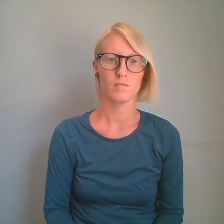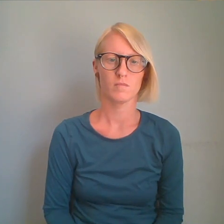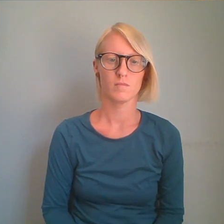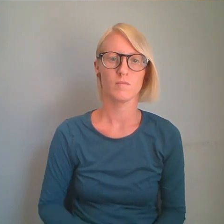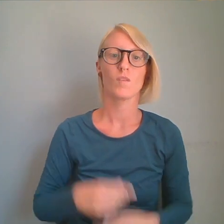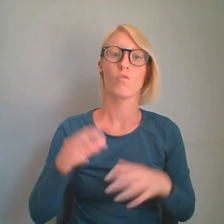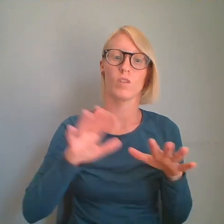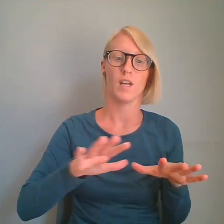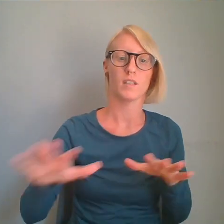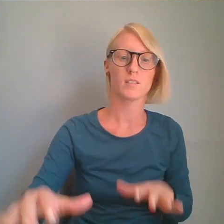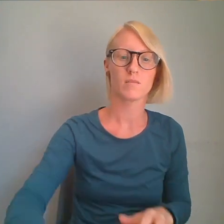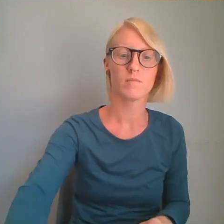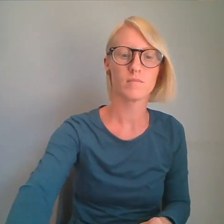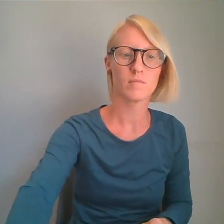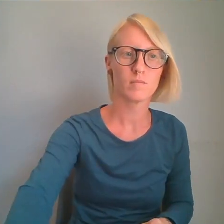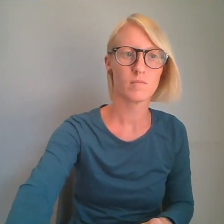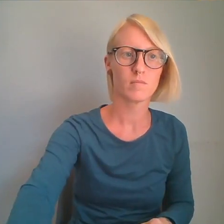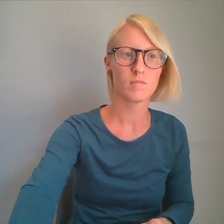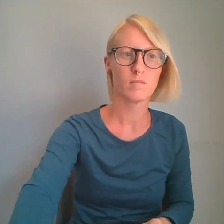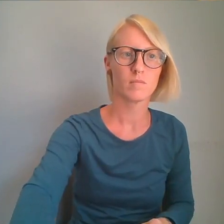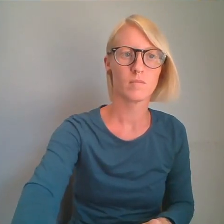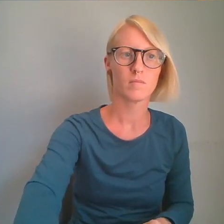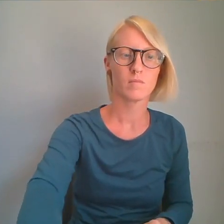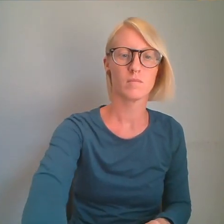Relax, buddy. Relax.